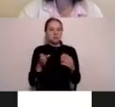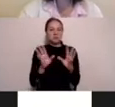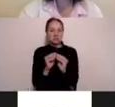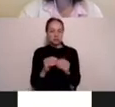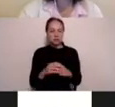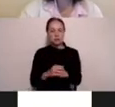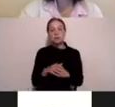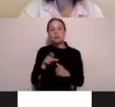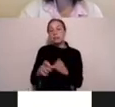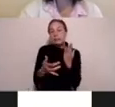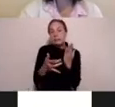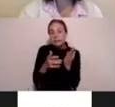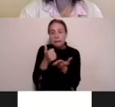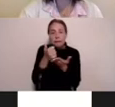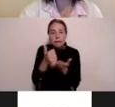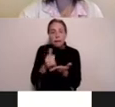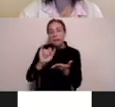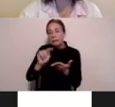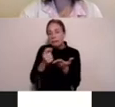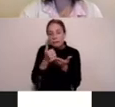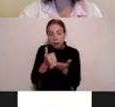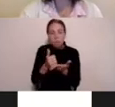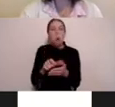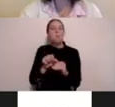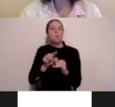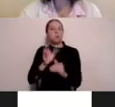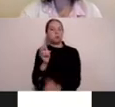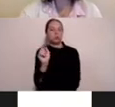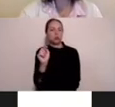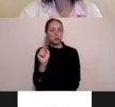free to use the chat box at any time to message us about any questions you have.